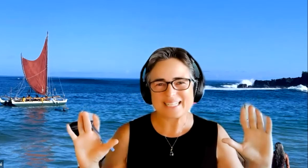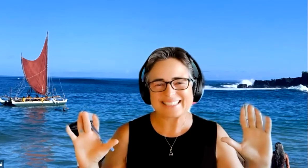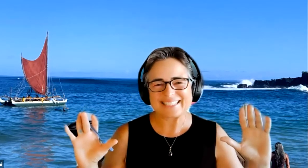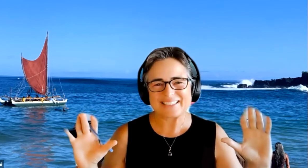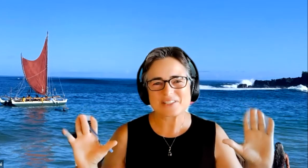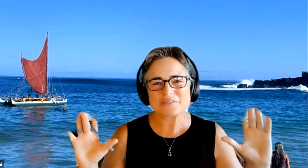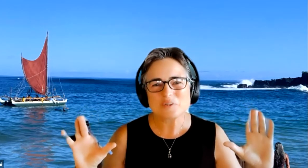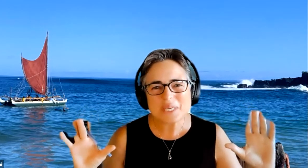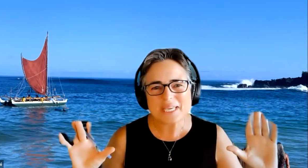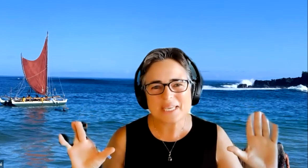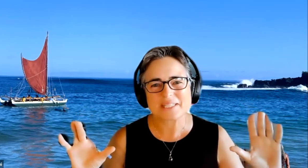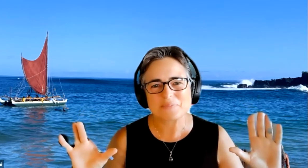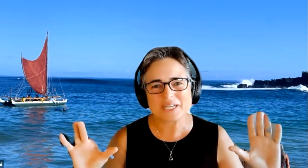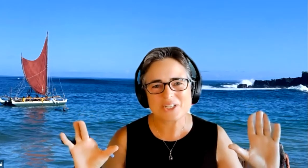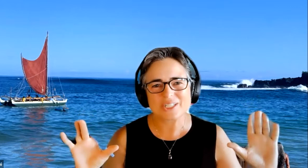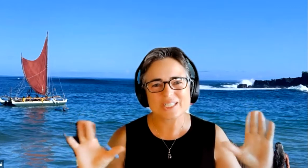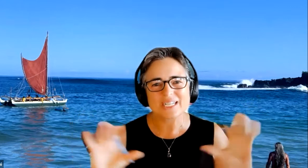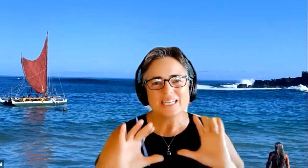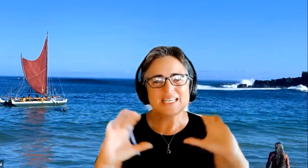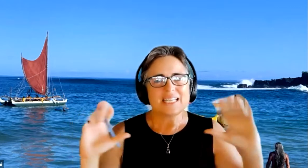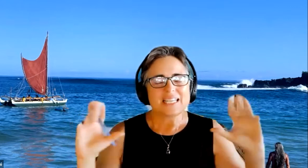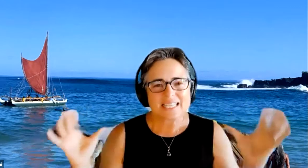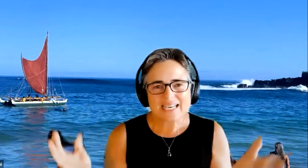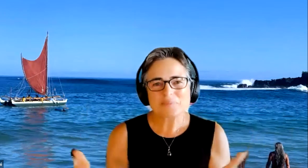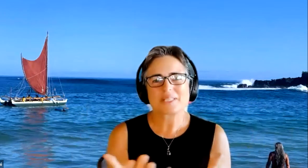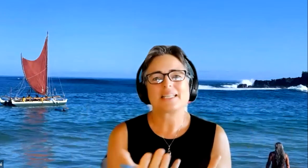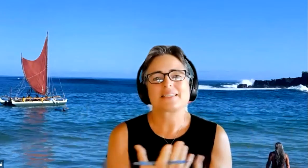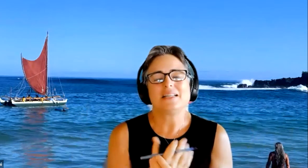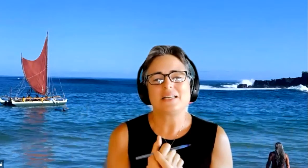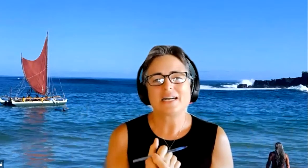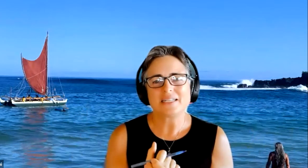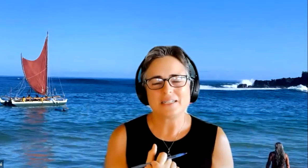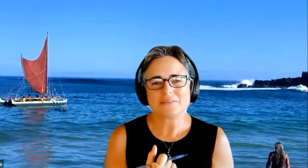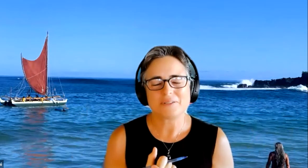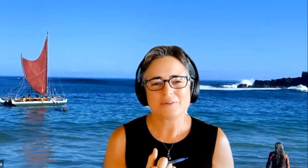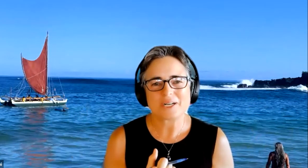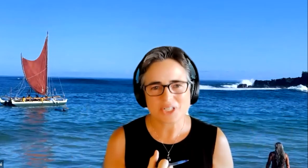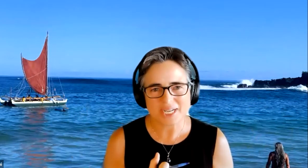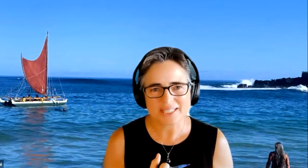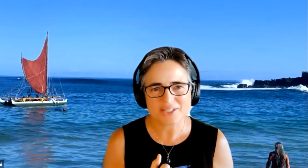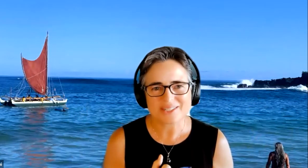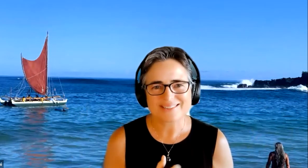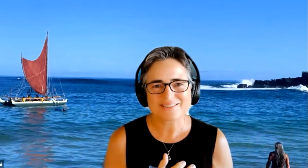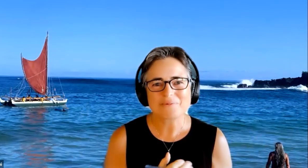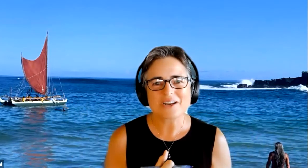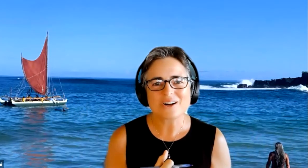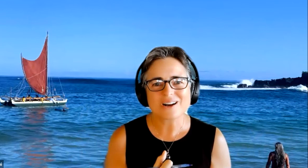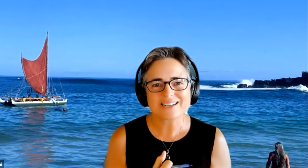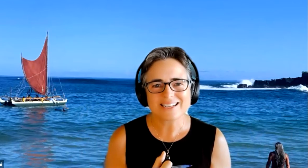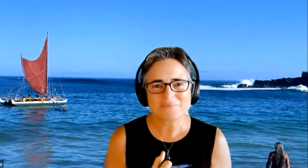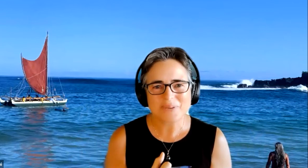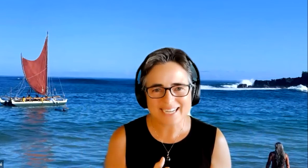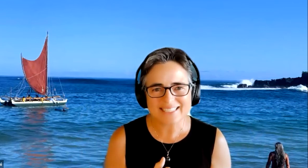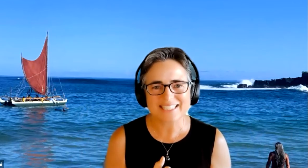marine protected area. So for me, this picture encapsulates a lot of our challenges. We